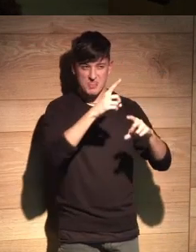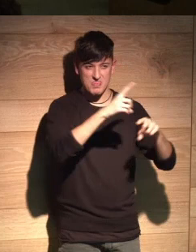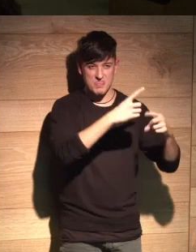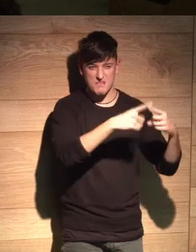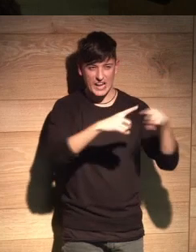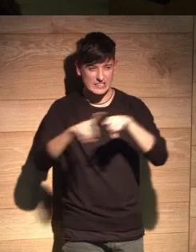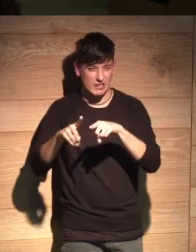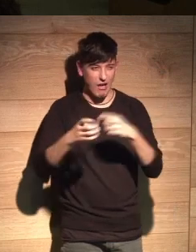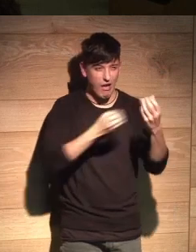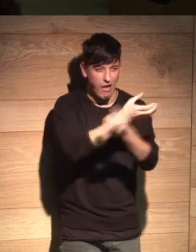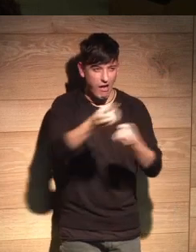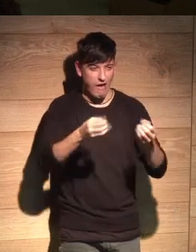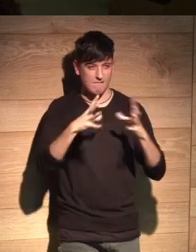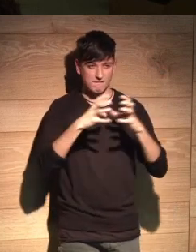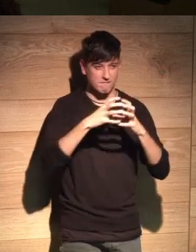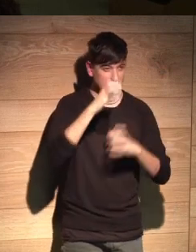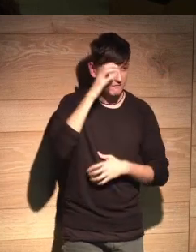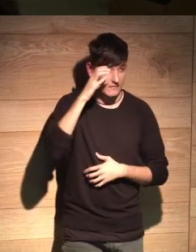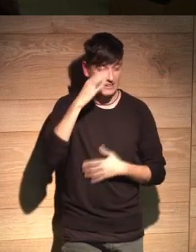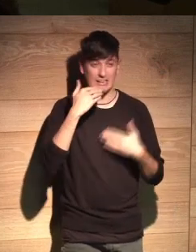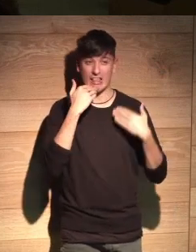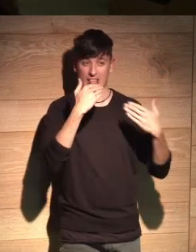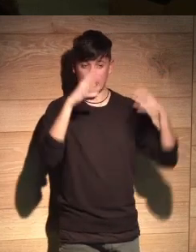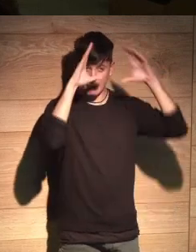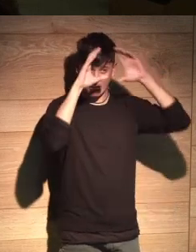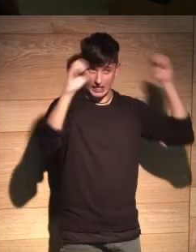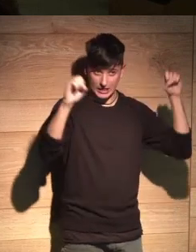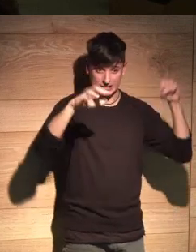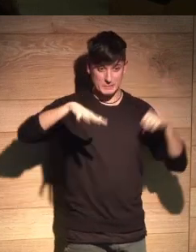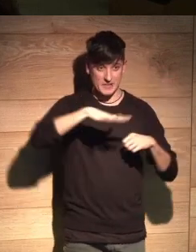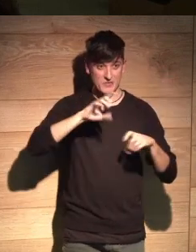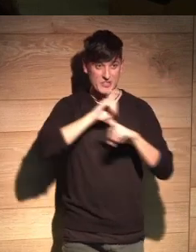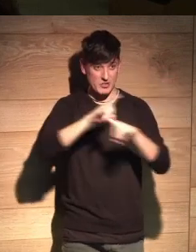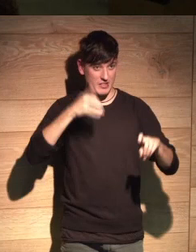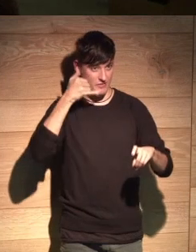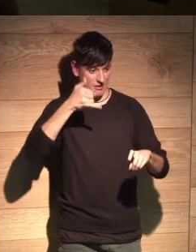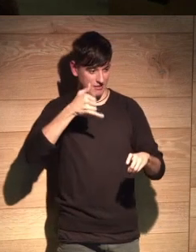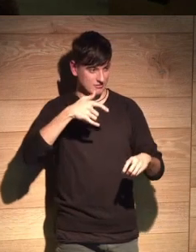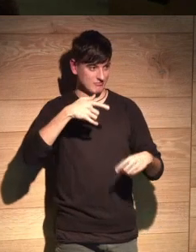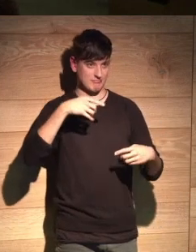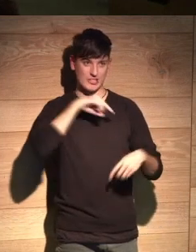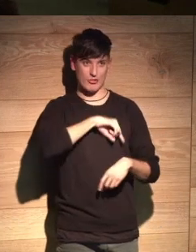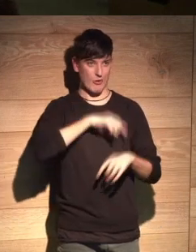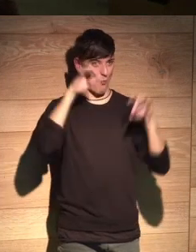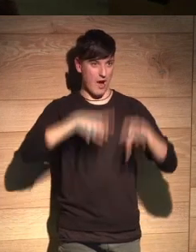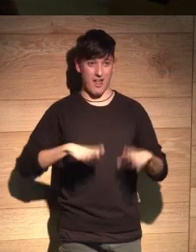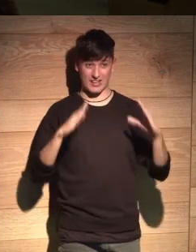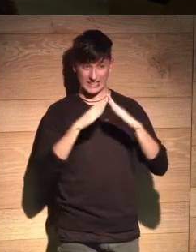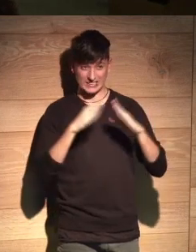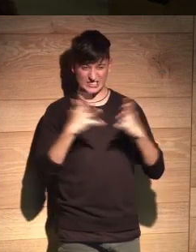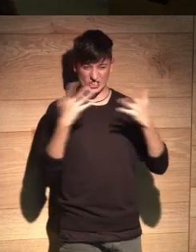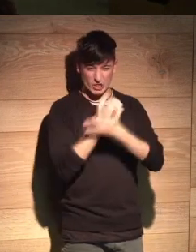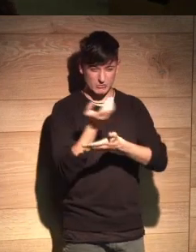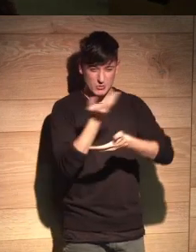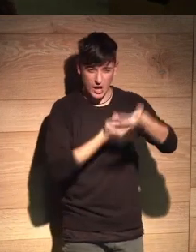speak about this topic. Thank you very much to the Embassy and the Foundation Telefónica for having us here, and we feel at